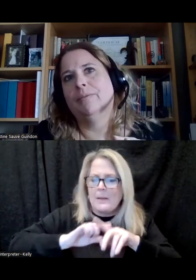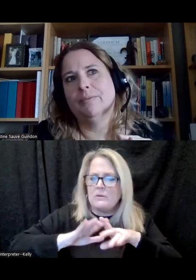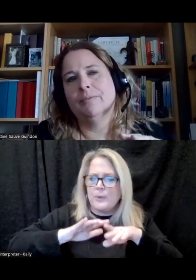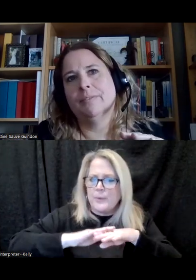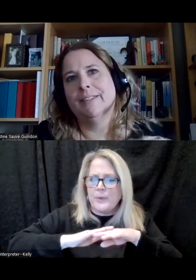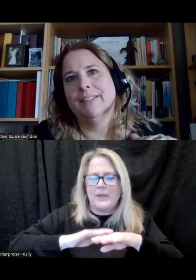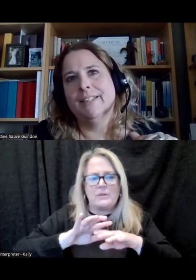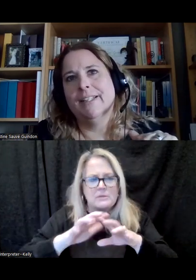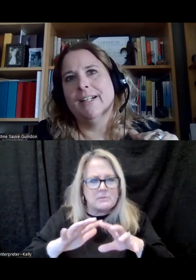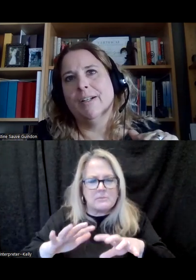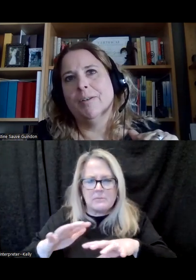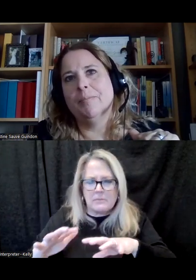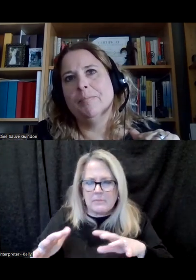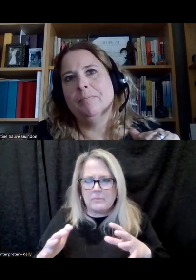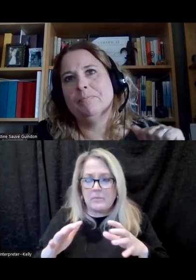shape,